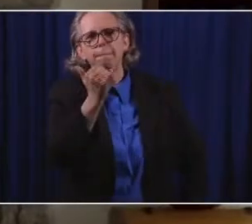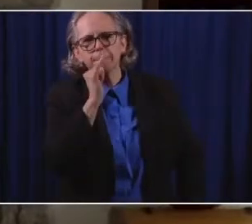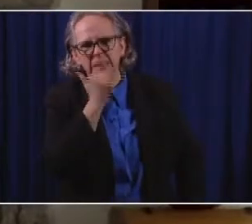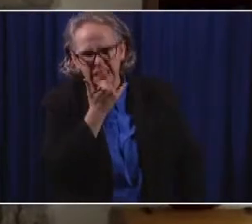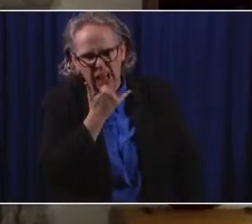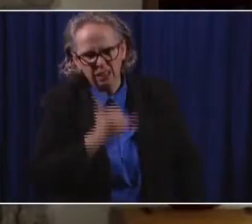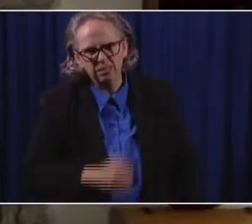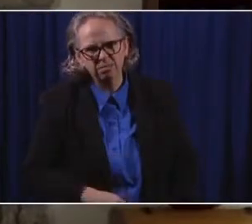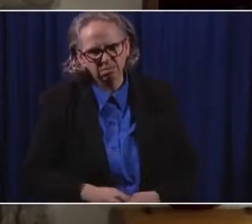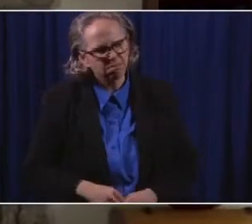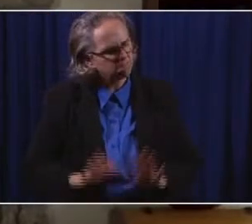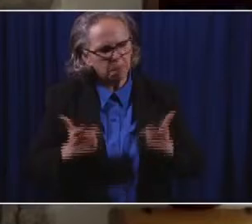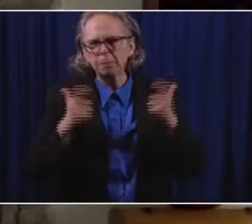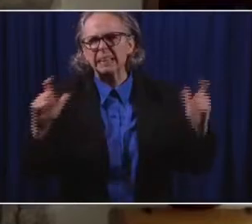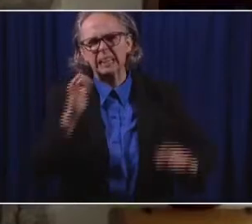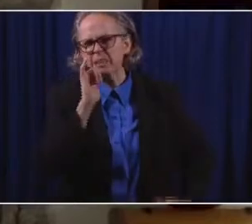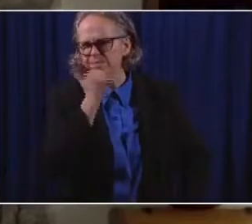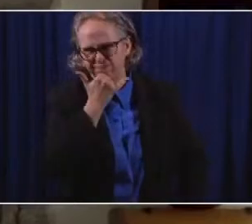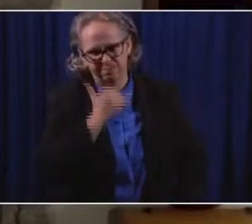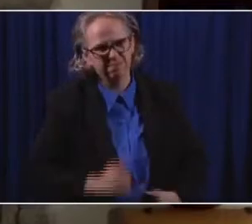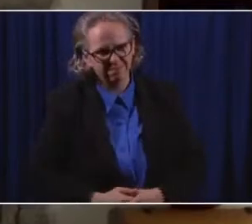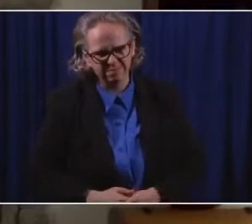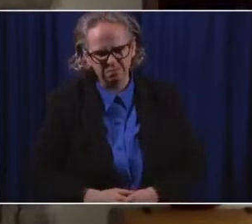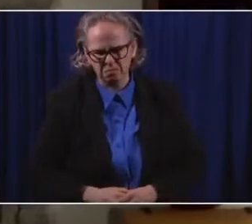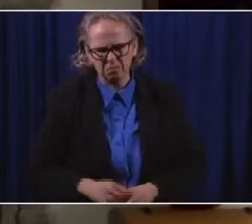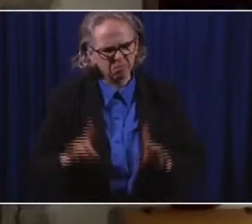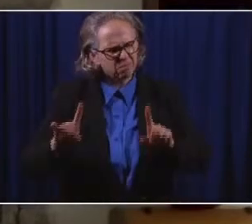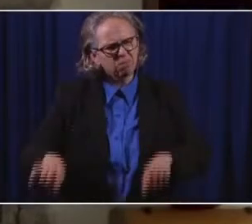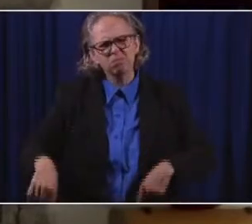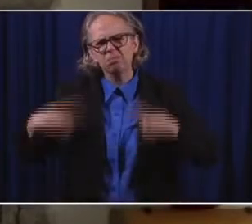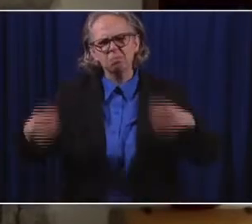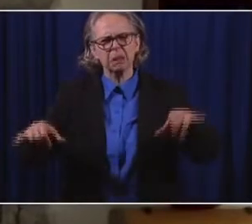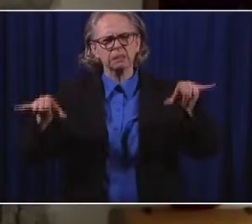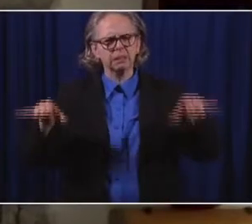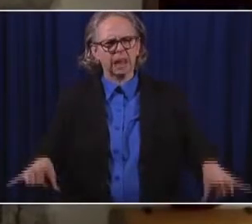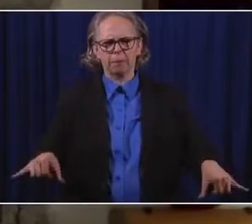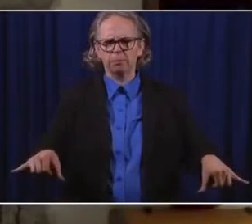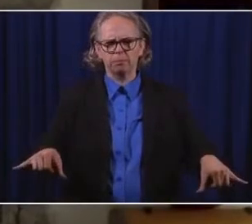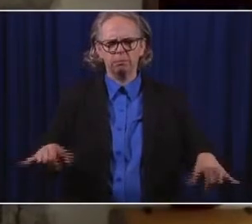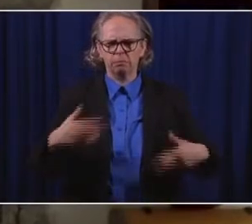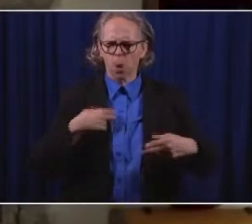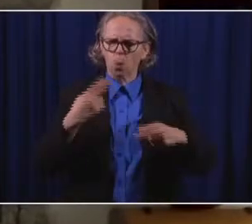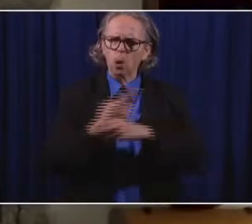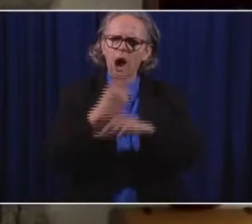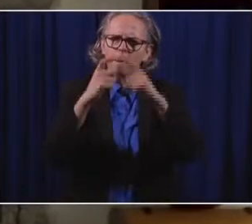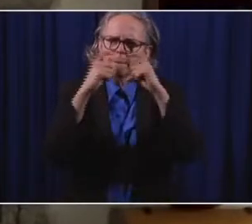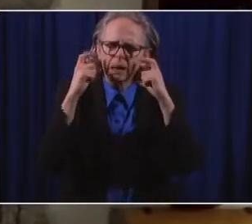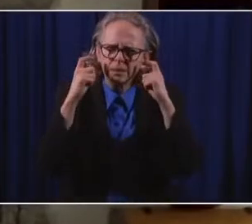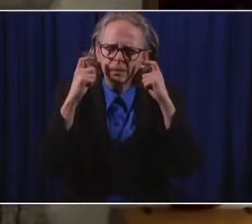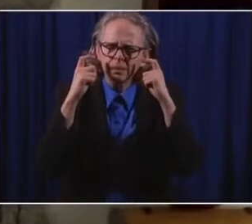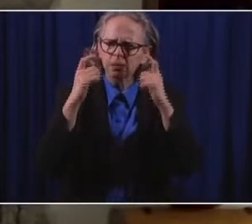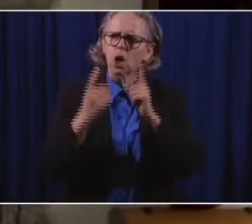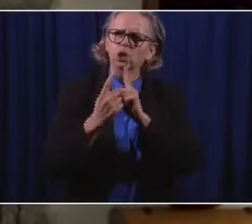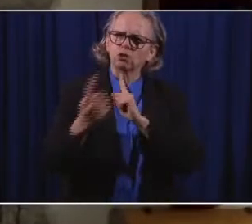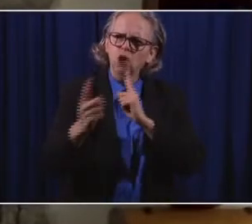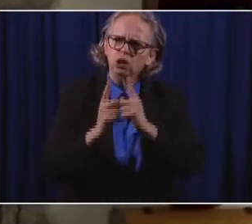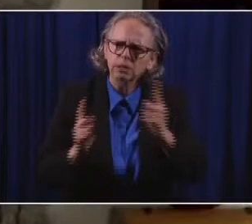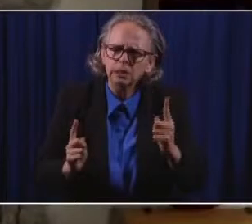whatever you're doing, and those, particularly if you're close to someone else and you can't do the social distancing.